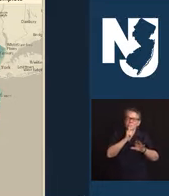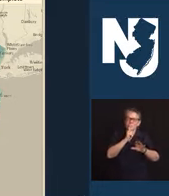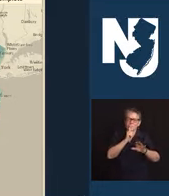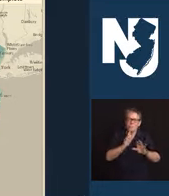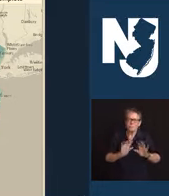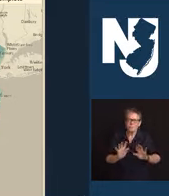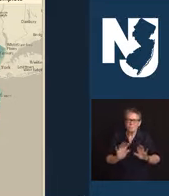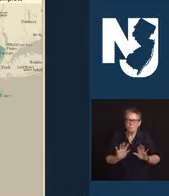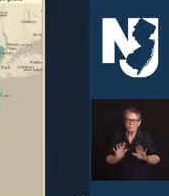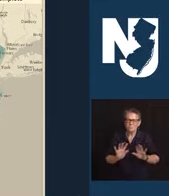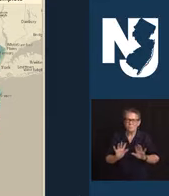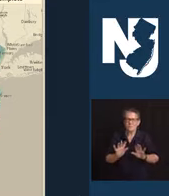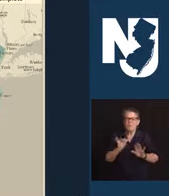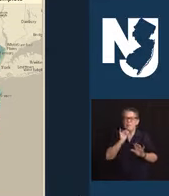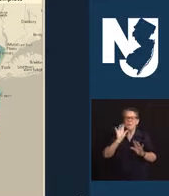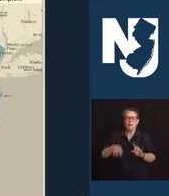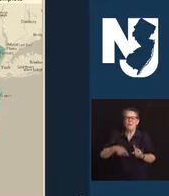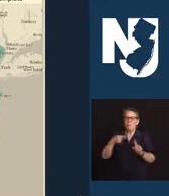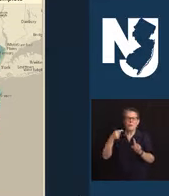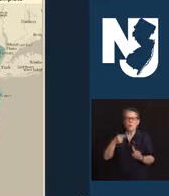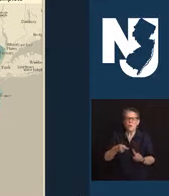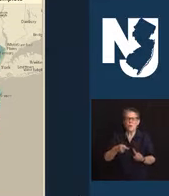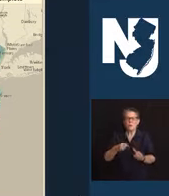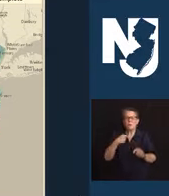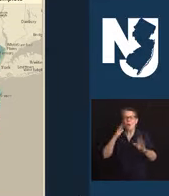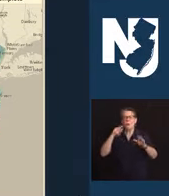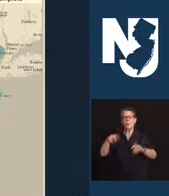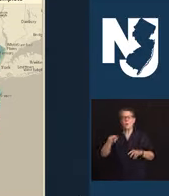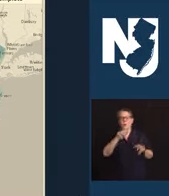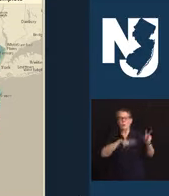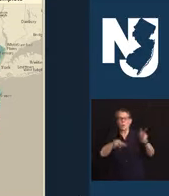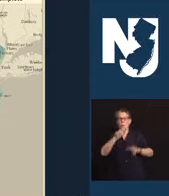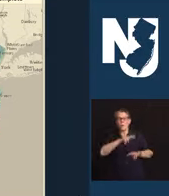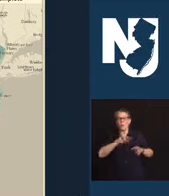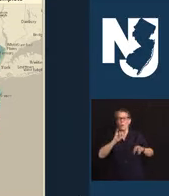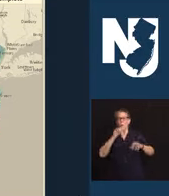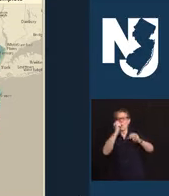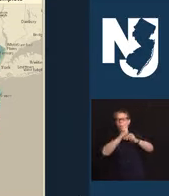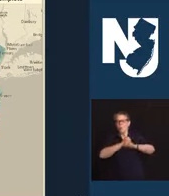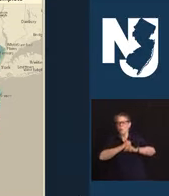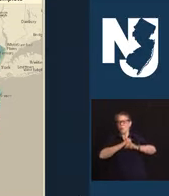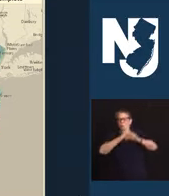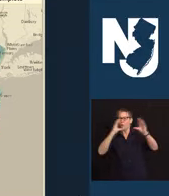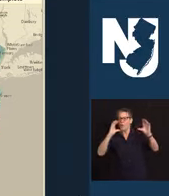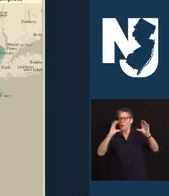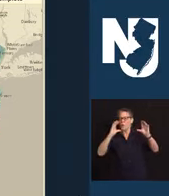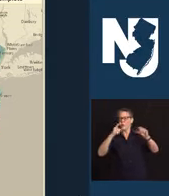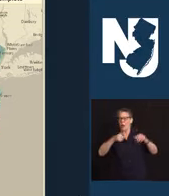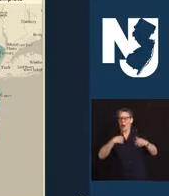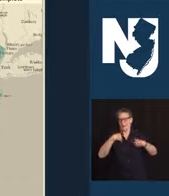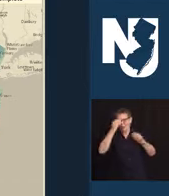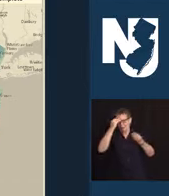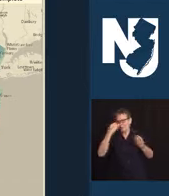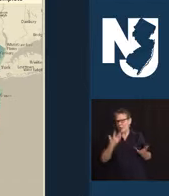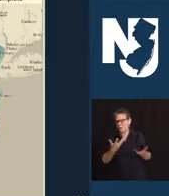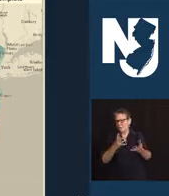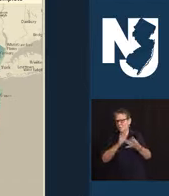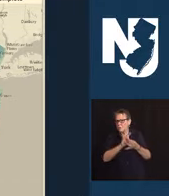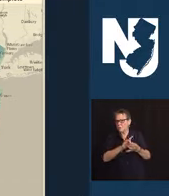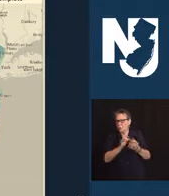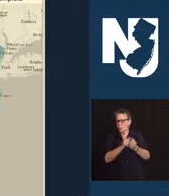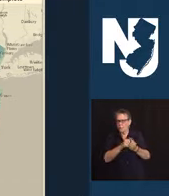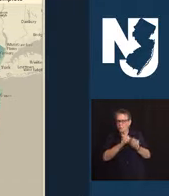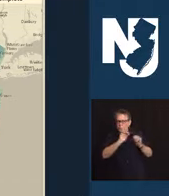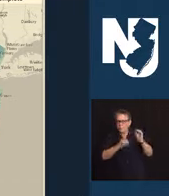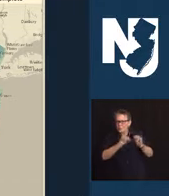we hope that you will not only have access to the same data that we do, but that you can see why we will be deploying resources, for instance,